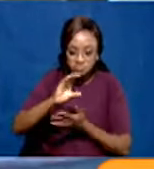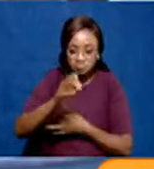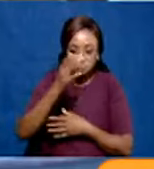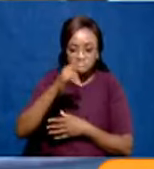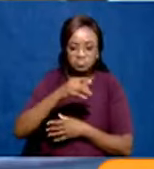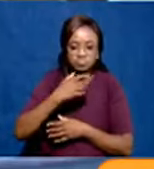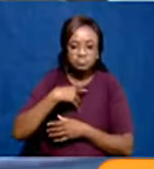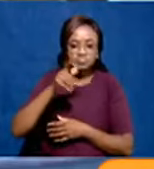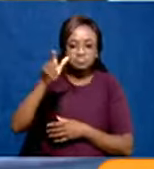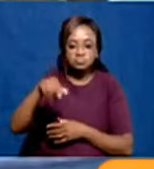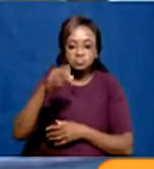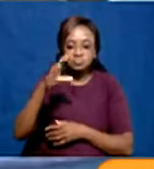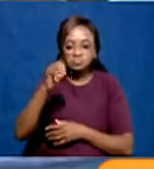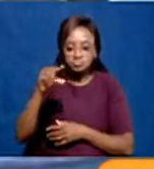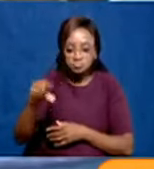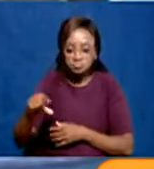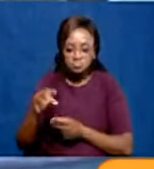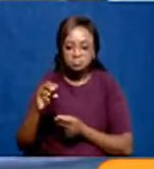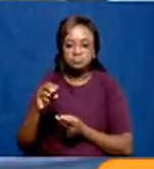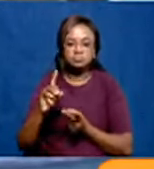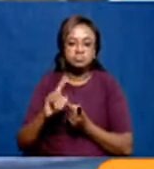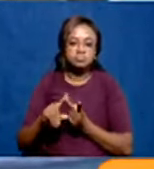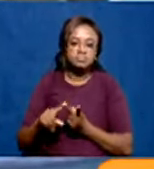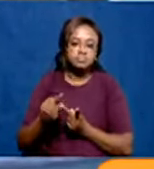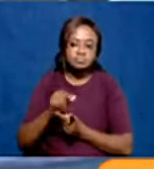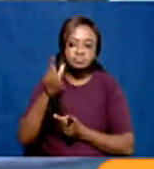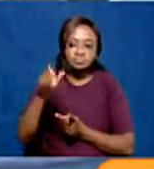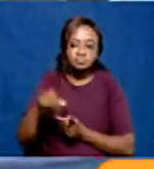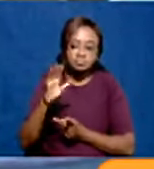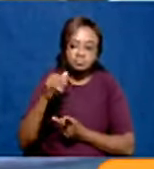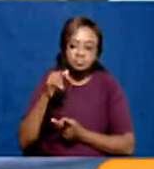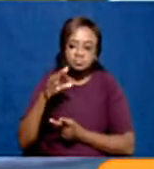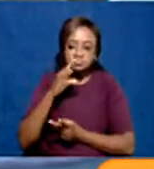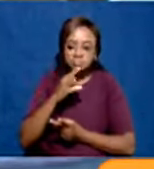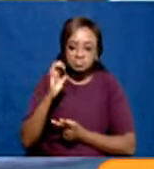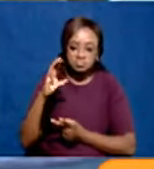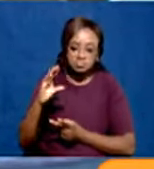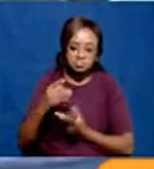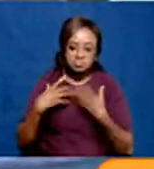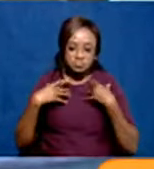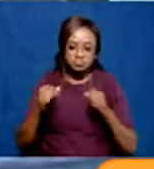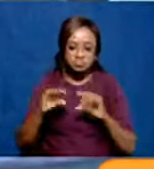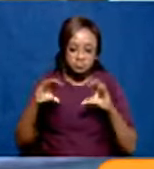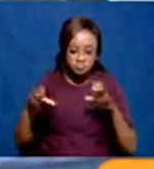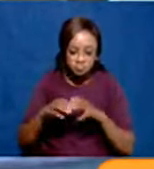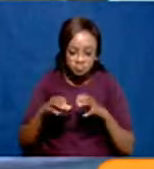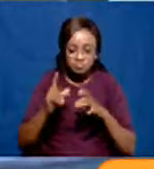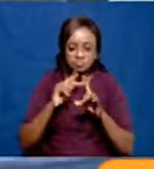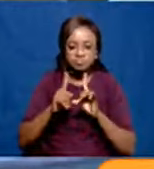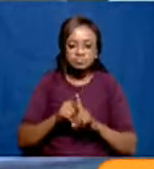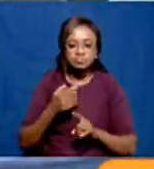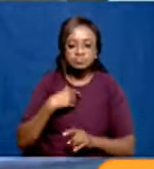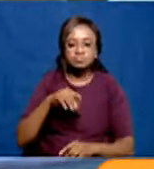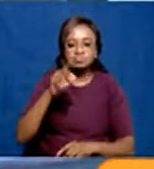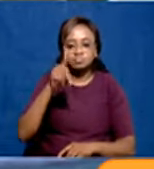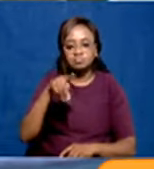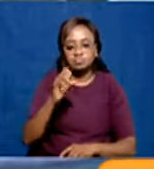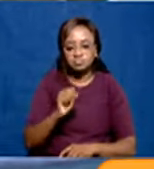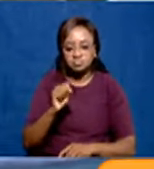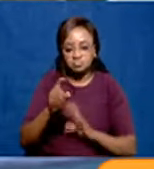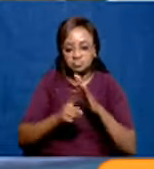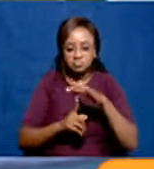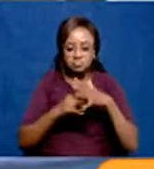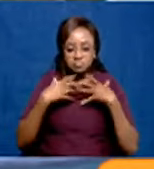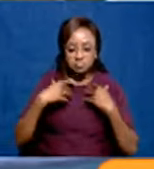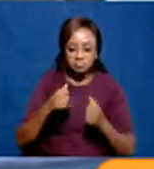have got somebody from the COG, and we've got somebody from the CEC Health Caucus. But other than that, we've got the PS Ministry of Health also sitting on our board, isn't